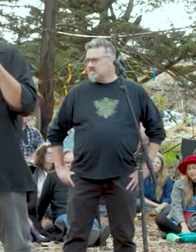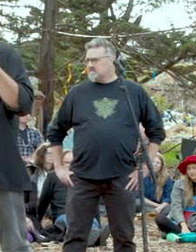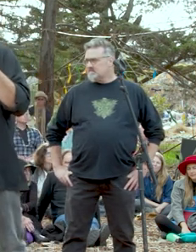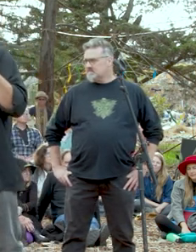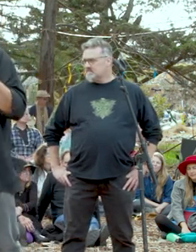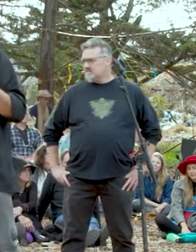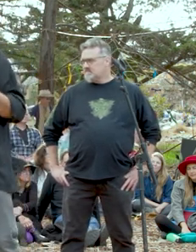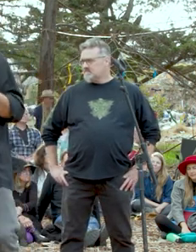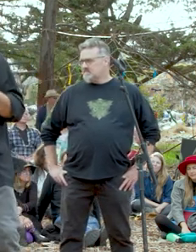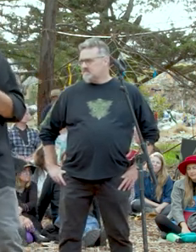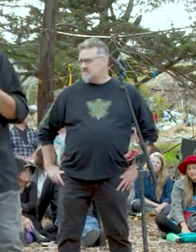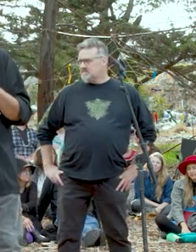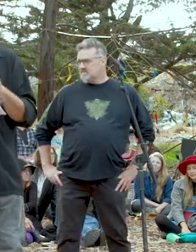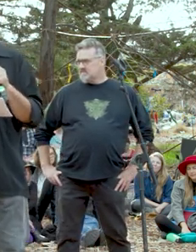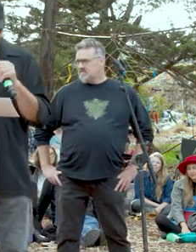Johnny Kerr,